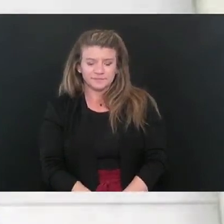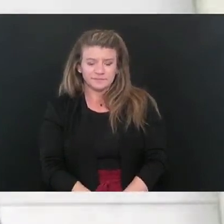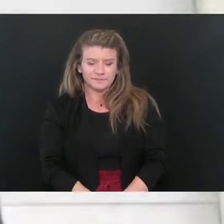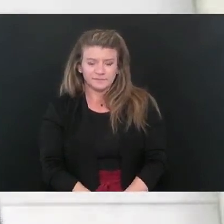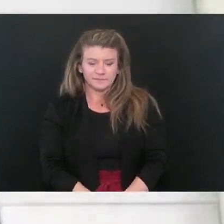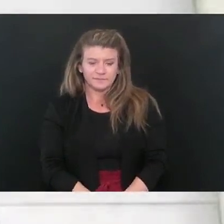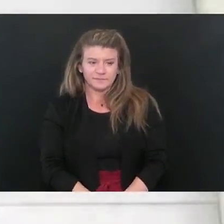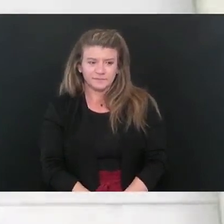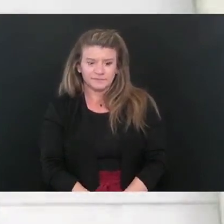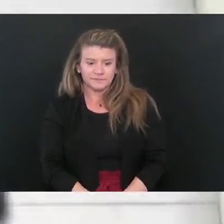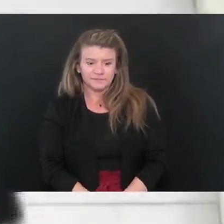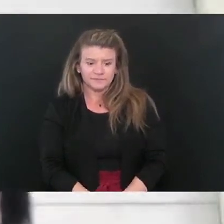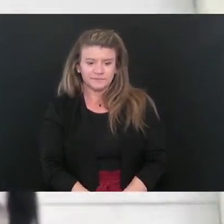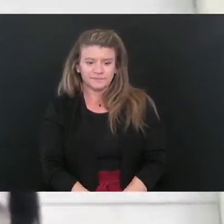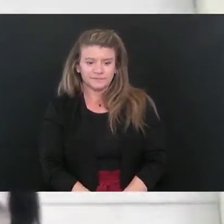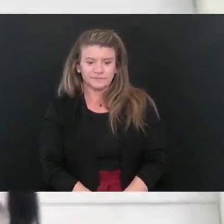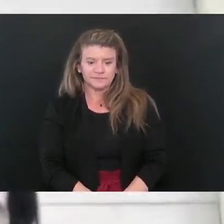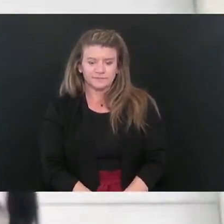You're on mute,